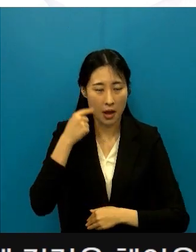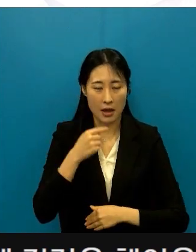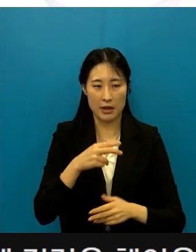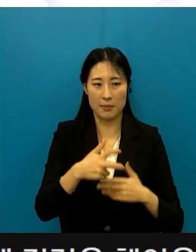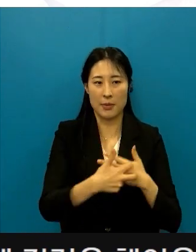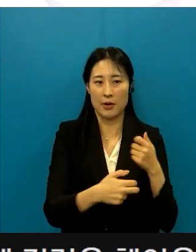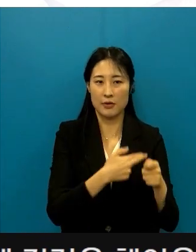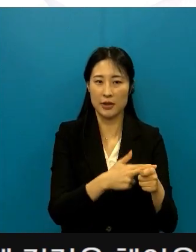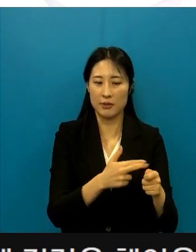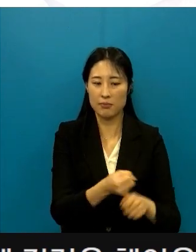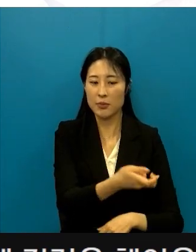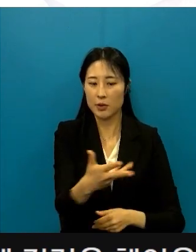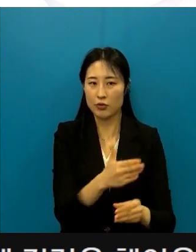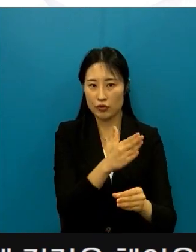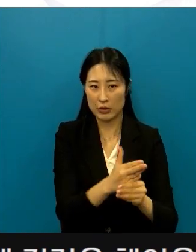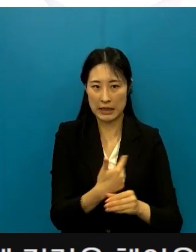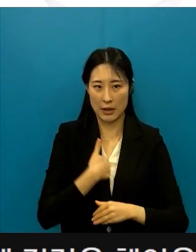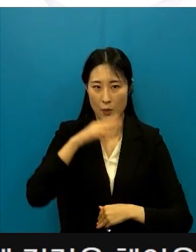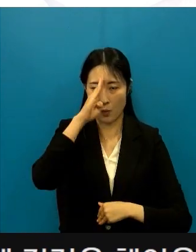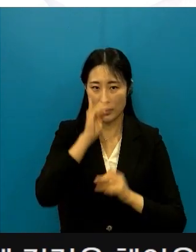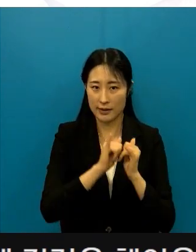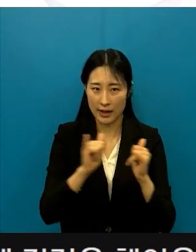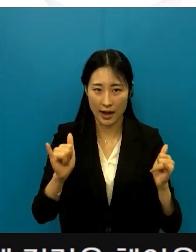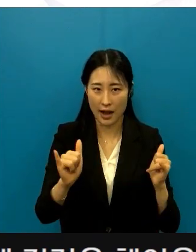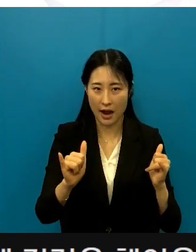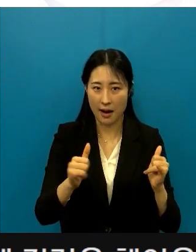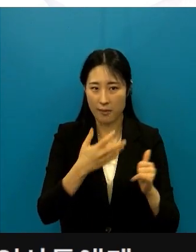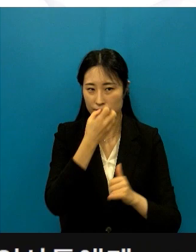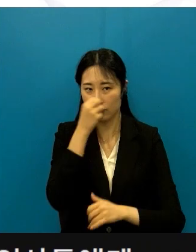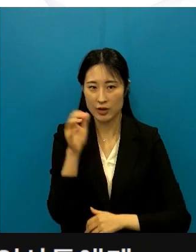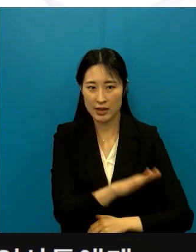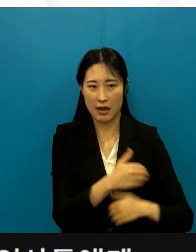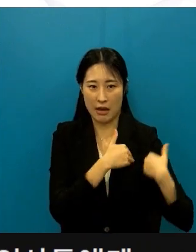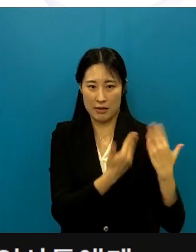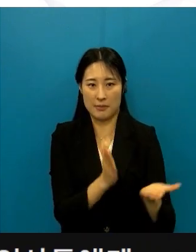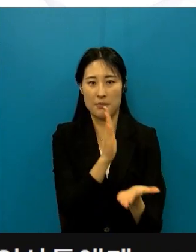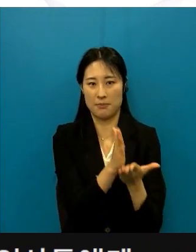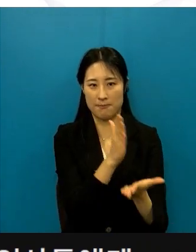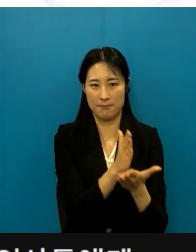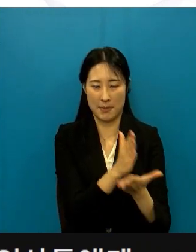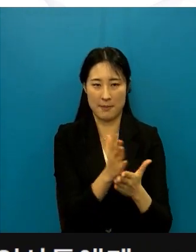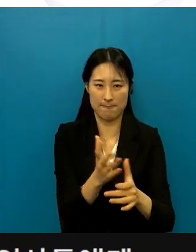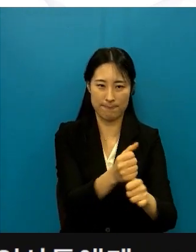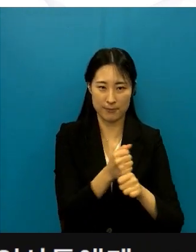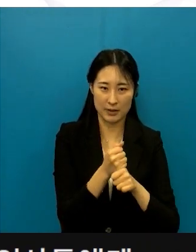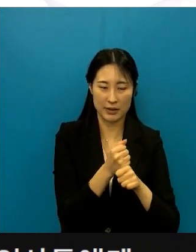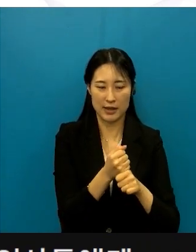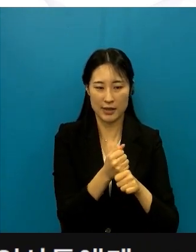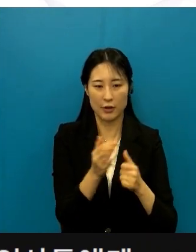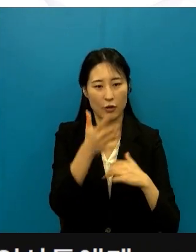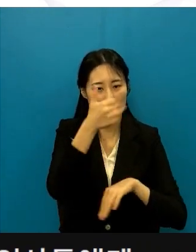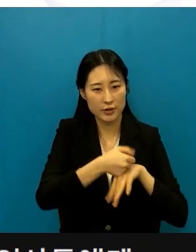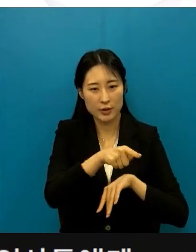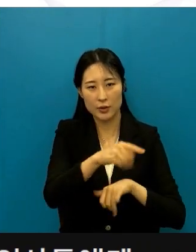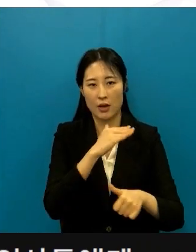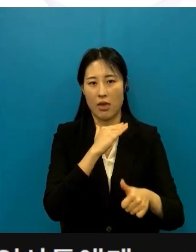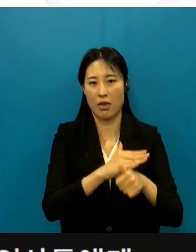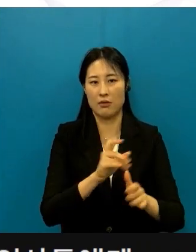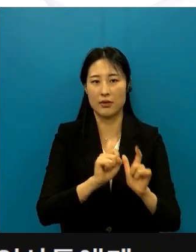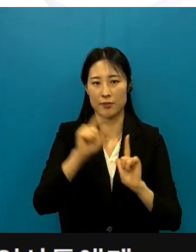regime died protecting the privacy of their patients. This is actually one of the reasons